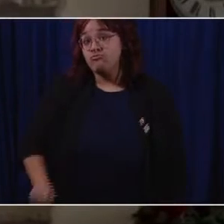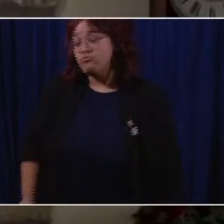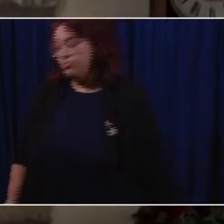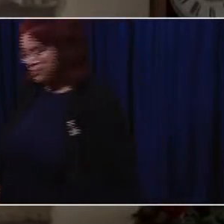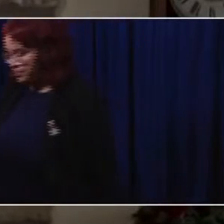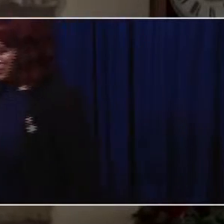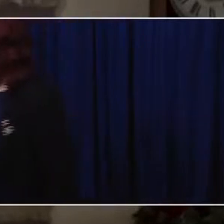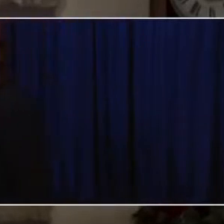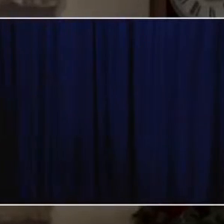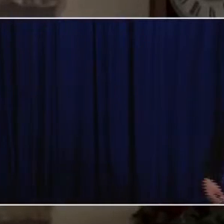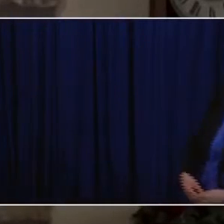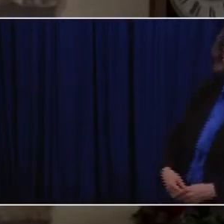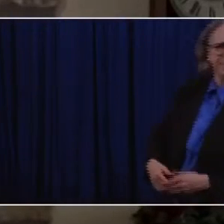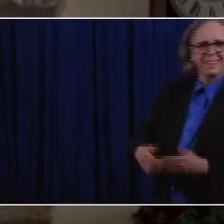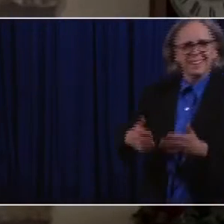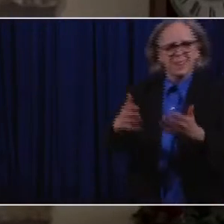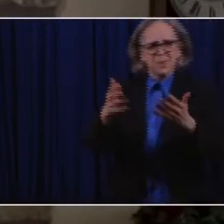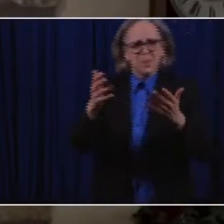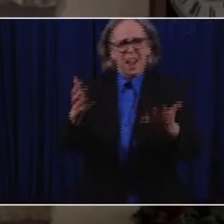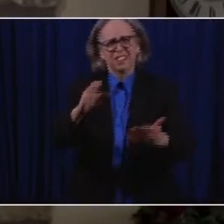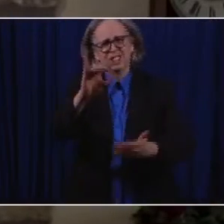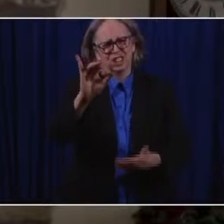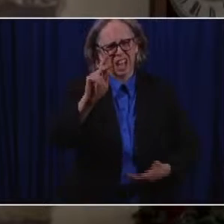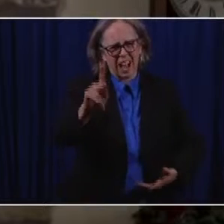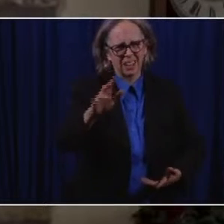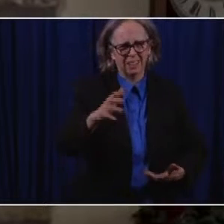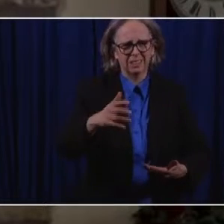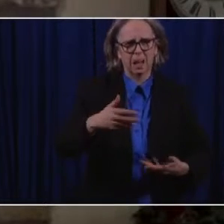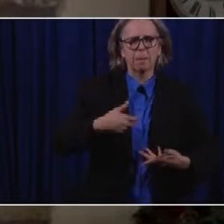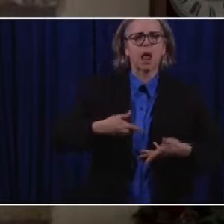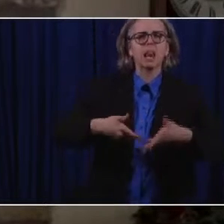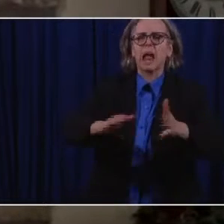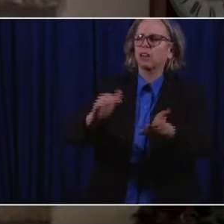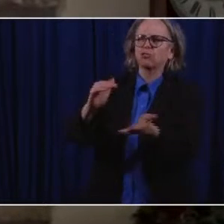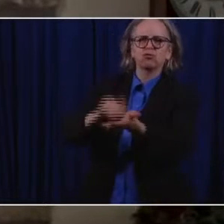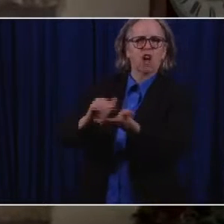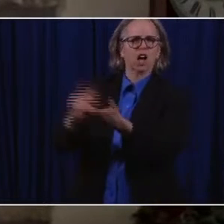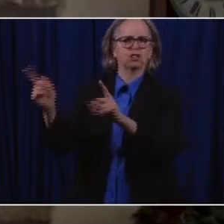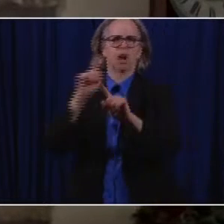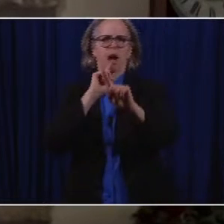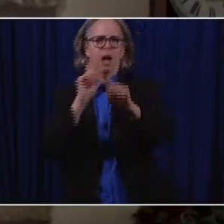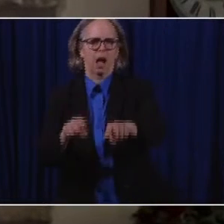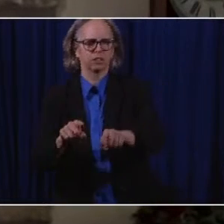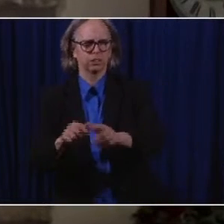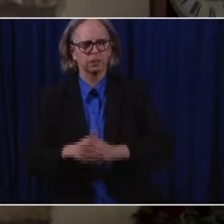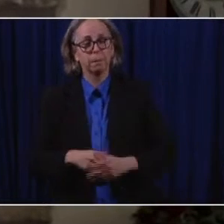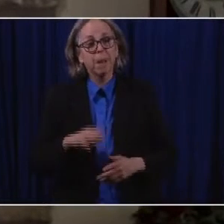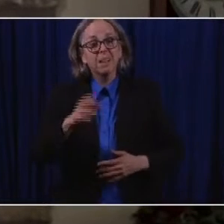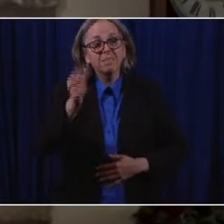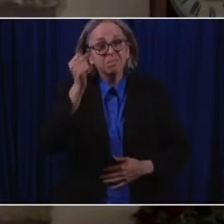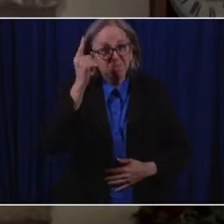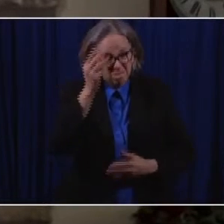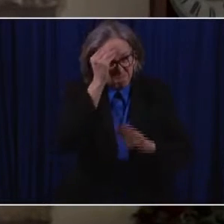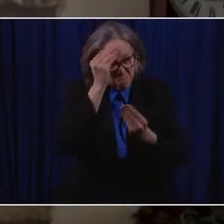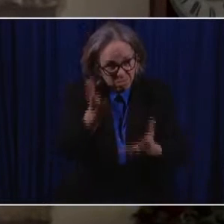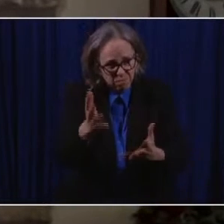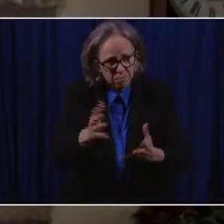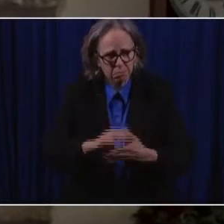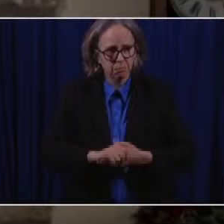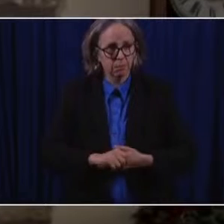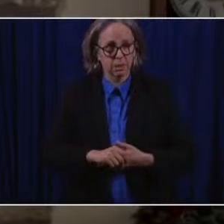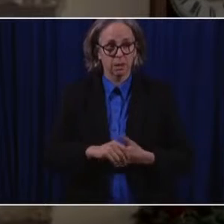answer the question. I mean, look, we're going to be very transparent. If there is somebody has a